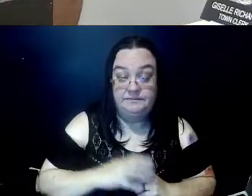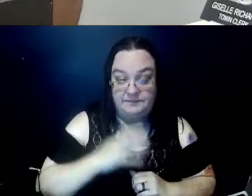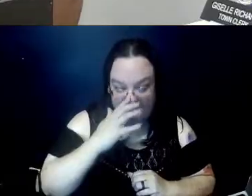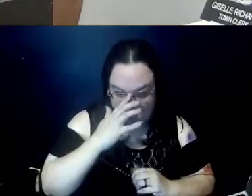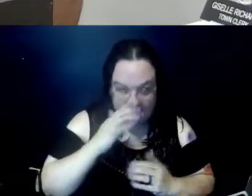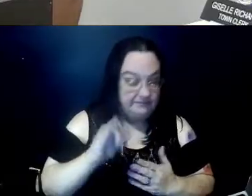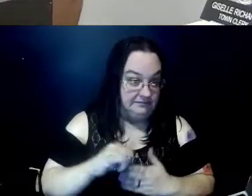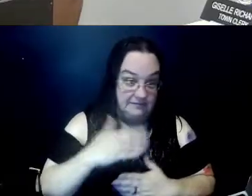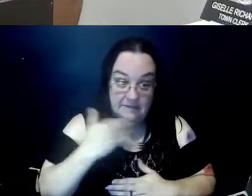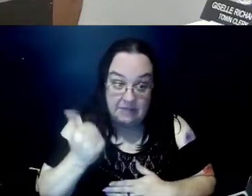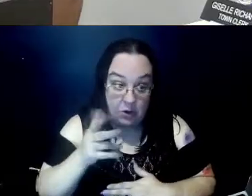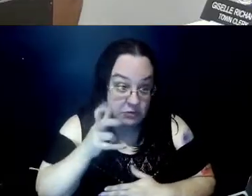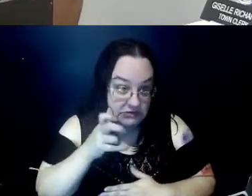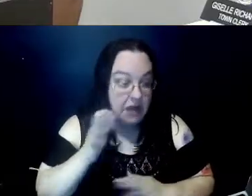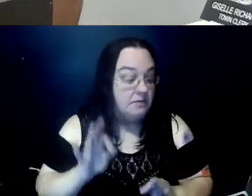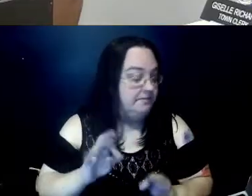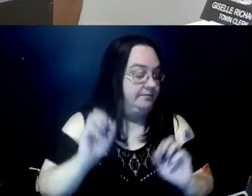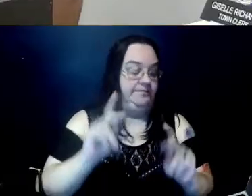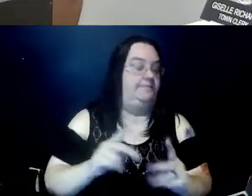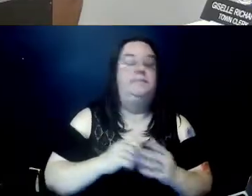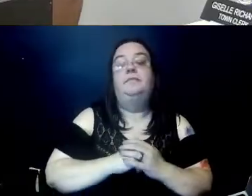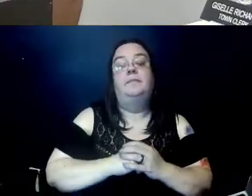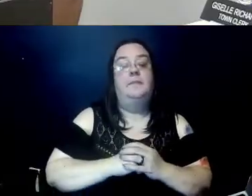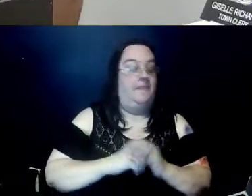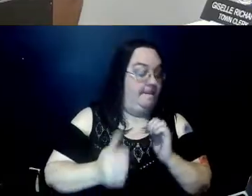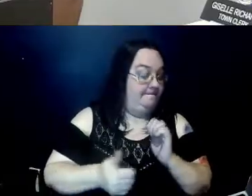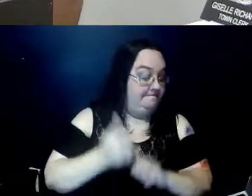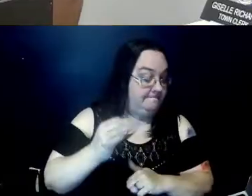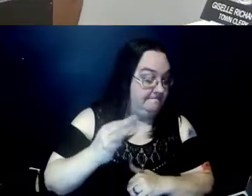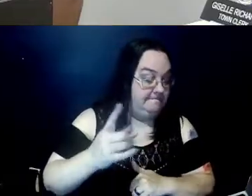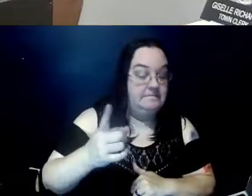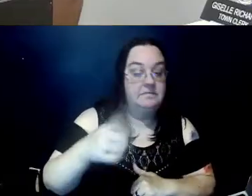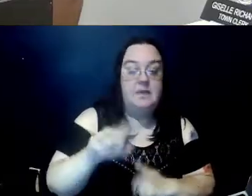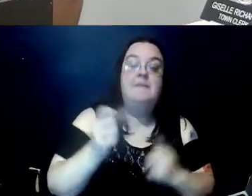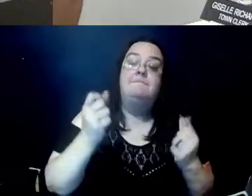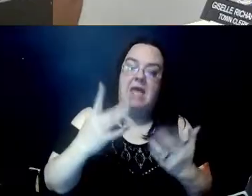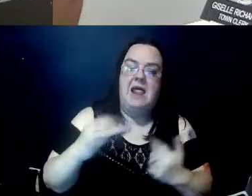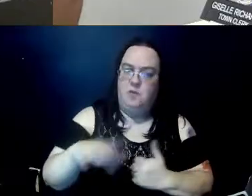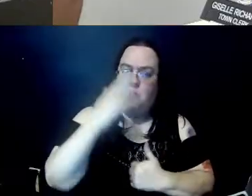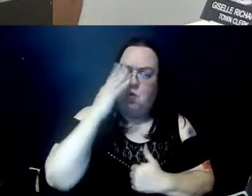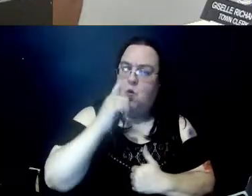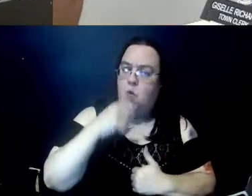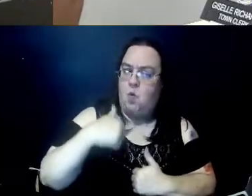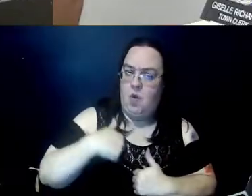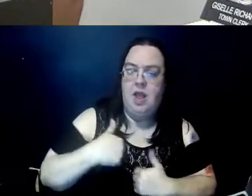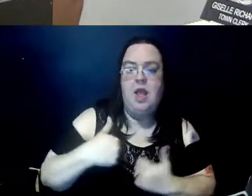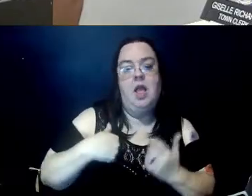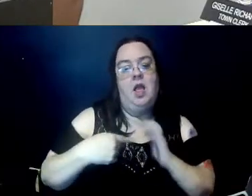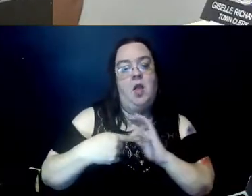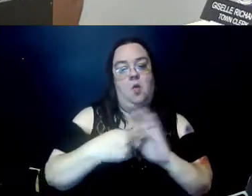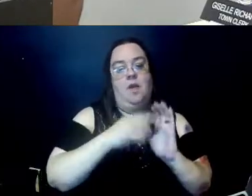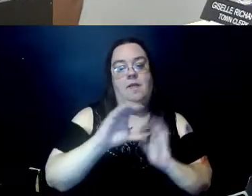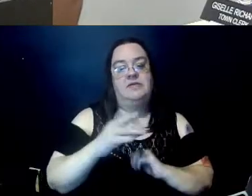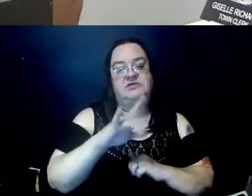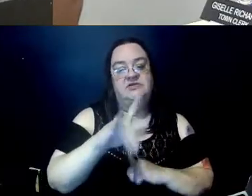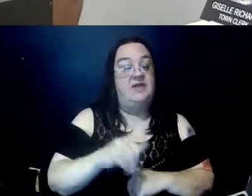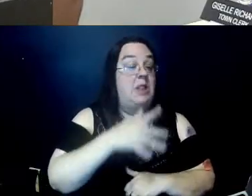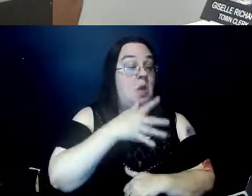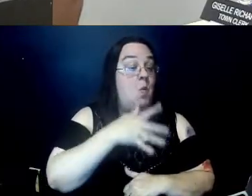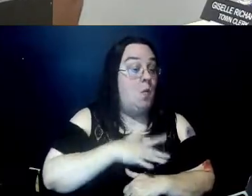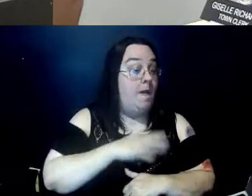How's that? Okay. So many of you know me. I represent the Cheverly Women's